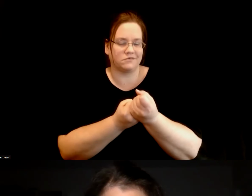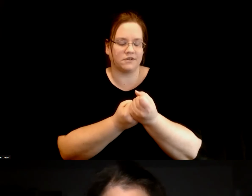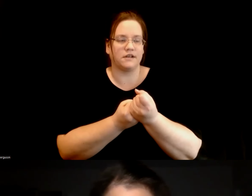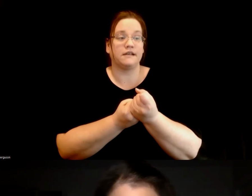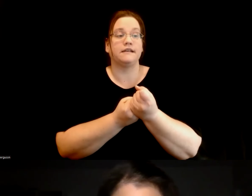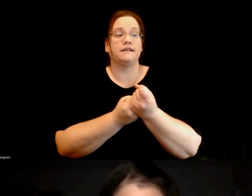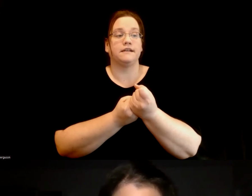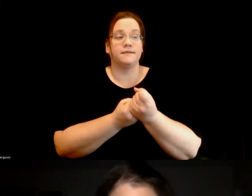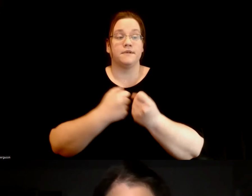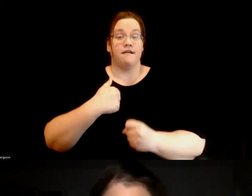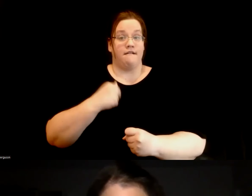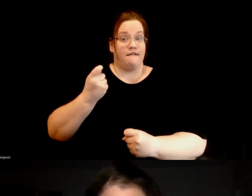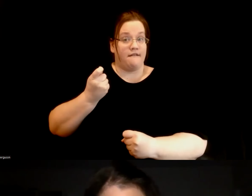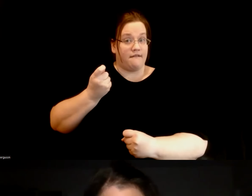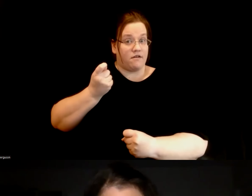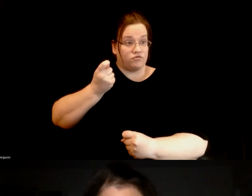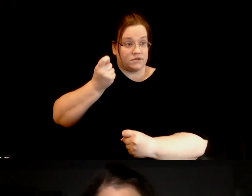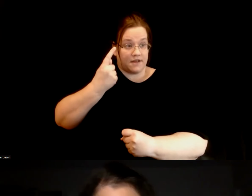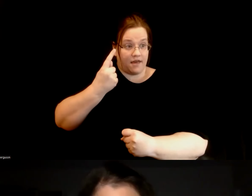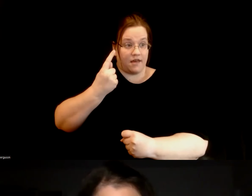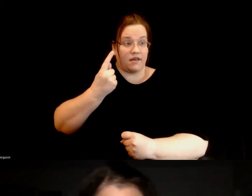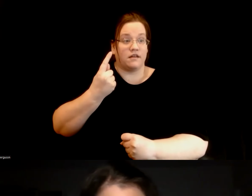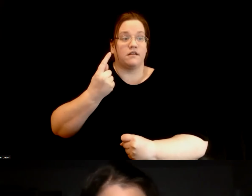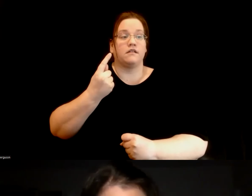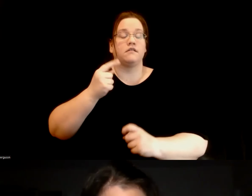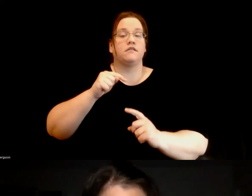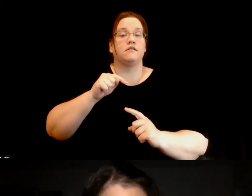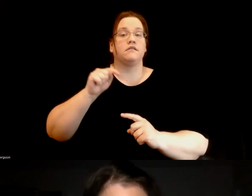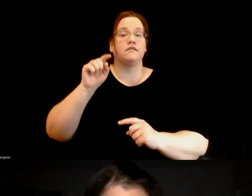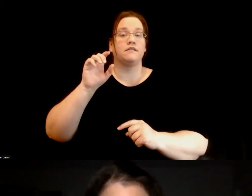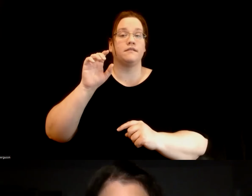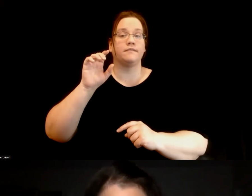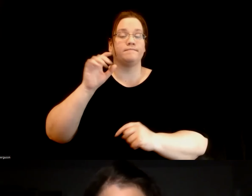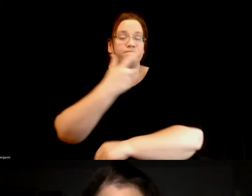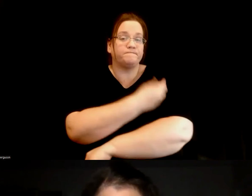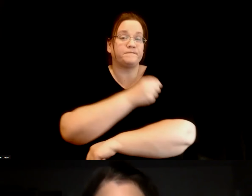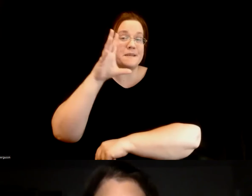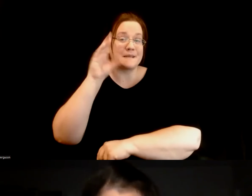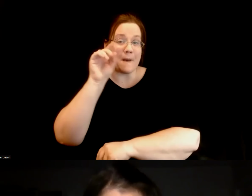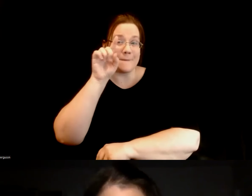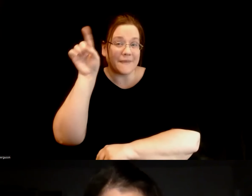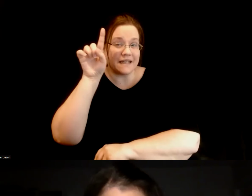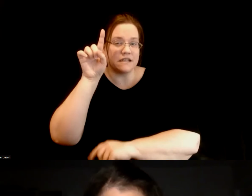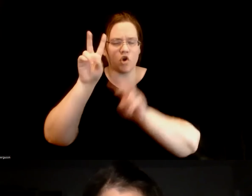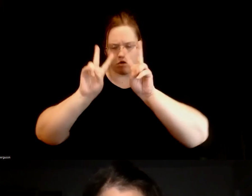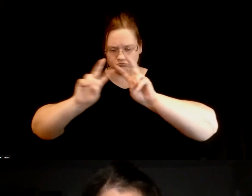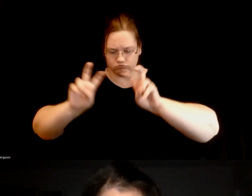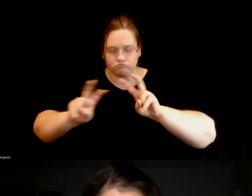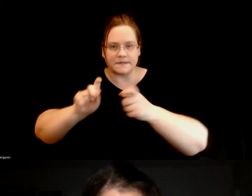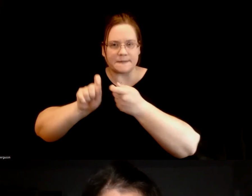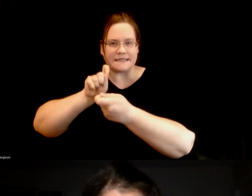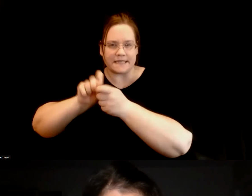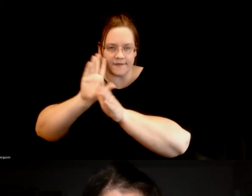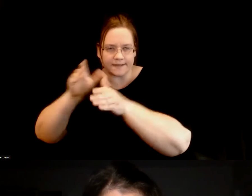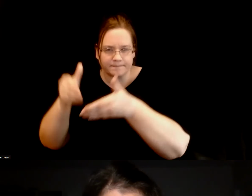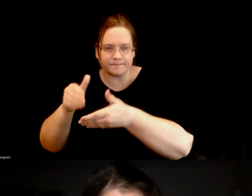understand, is that the vaccine companies are starting to look at more Omicron specific variants, or having